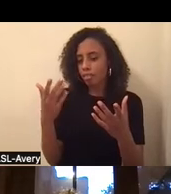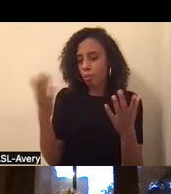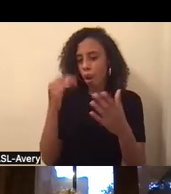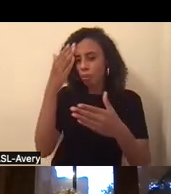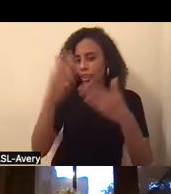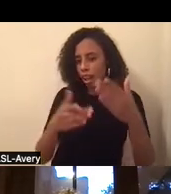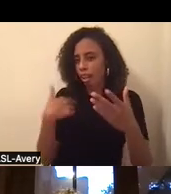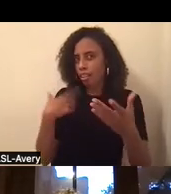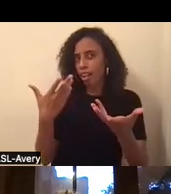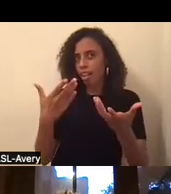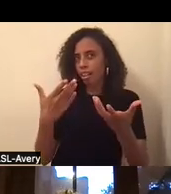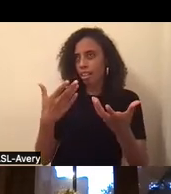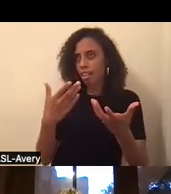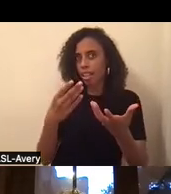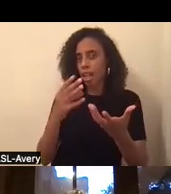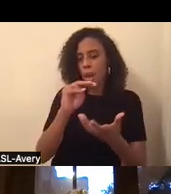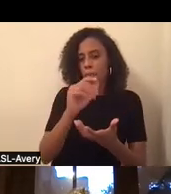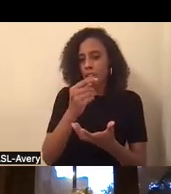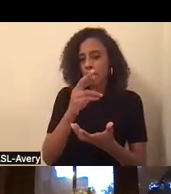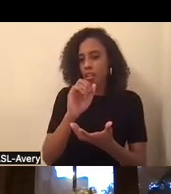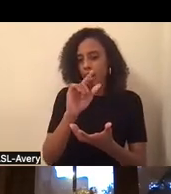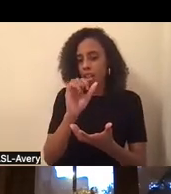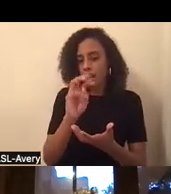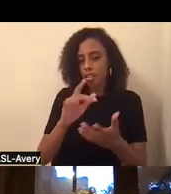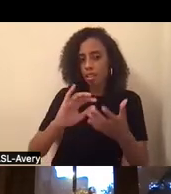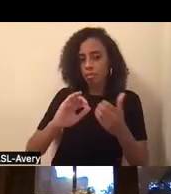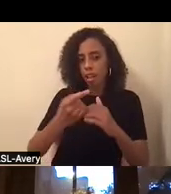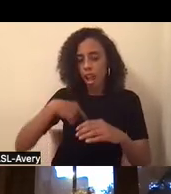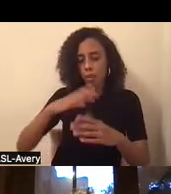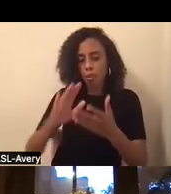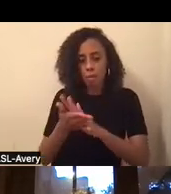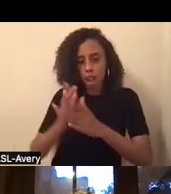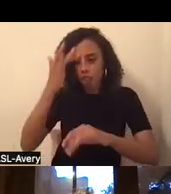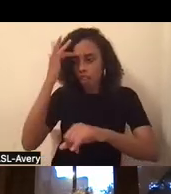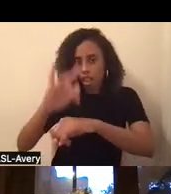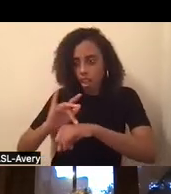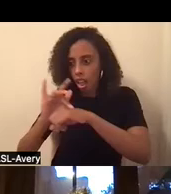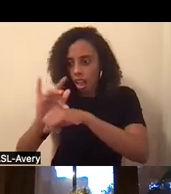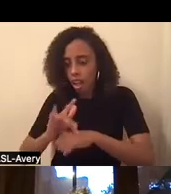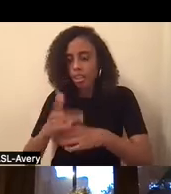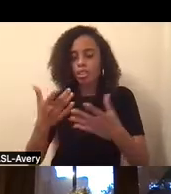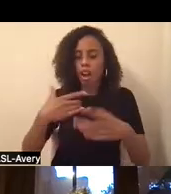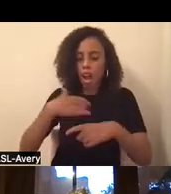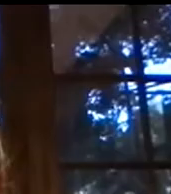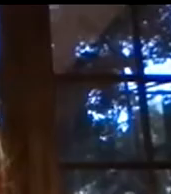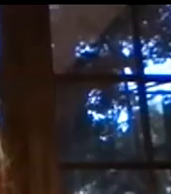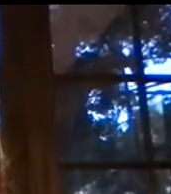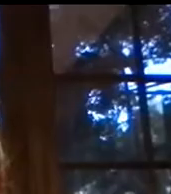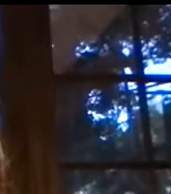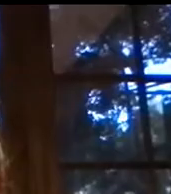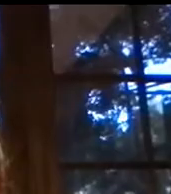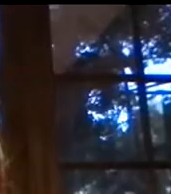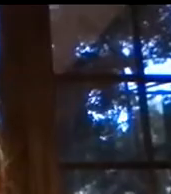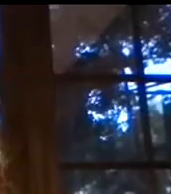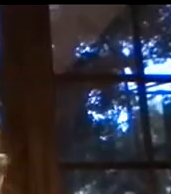materialism and how, obsessed we can become. And so it made sense once I started, reading through it,